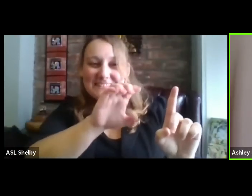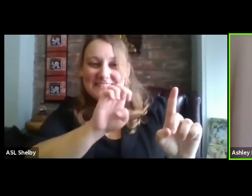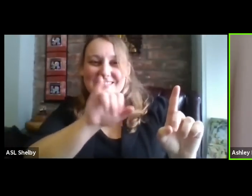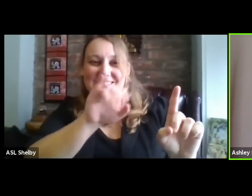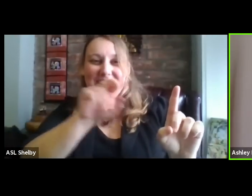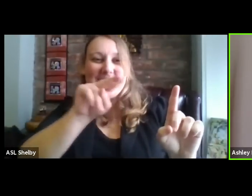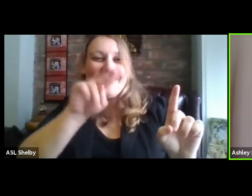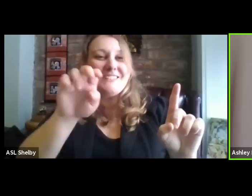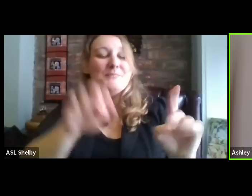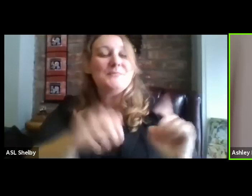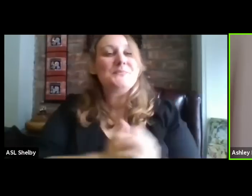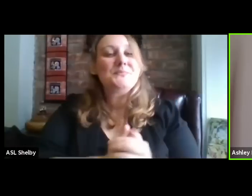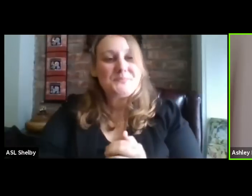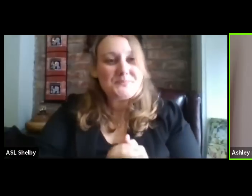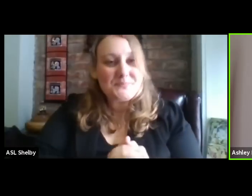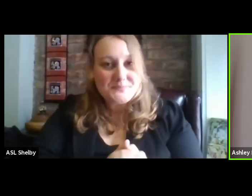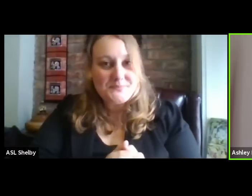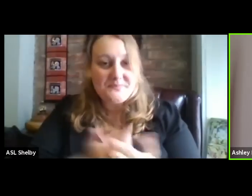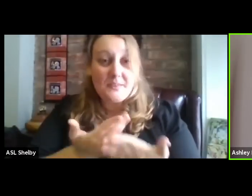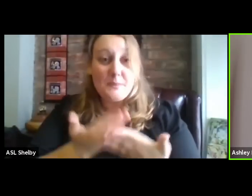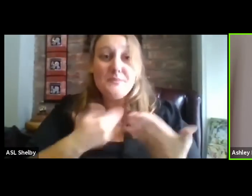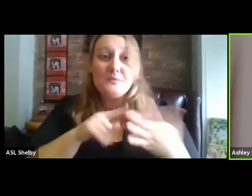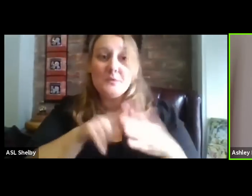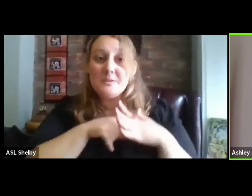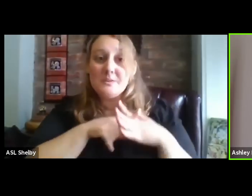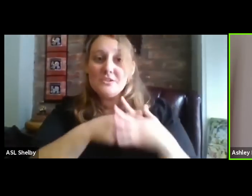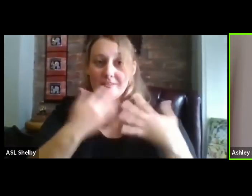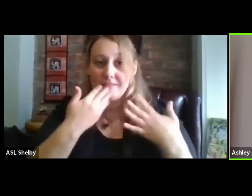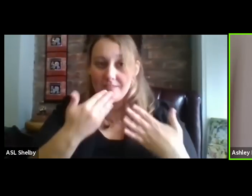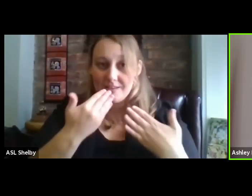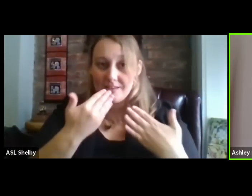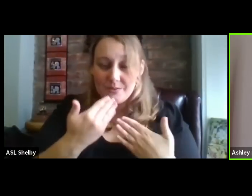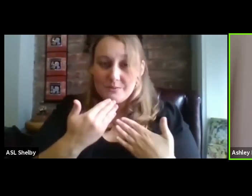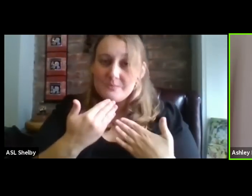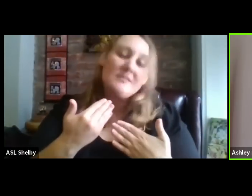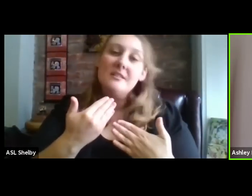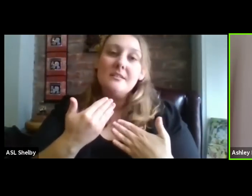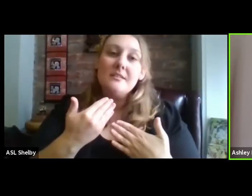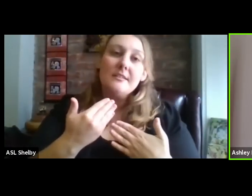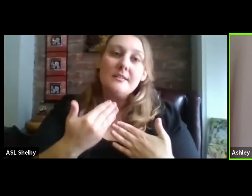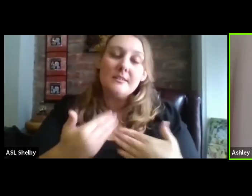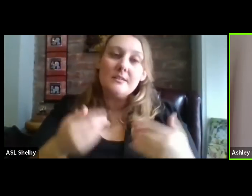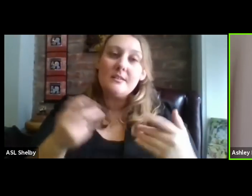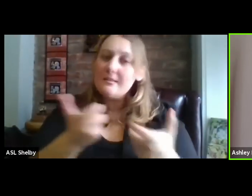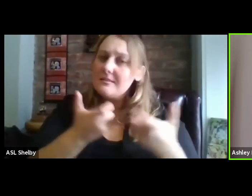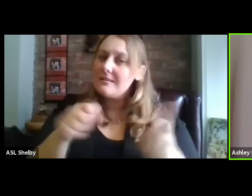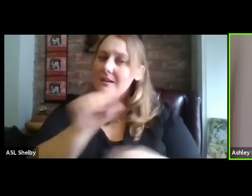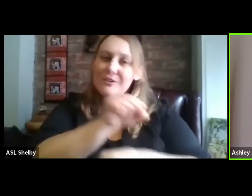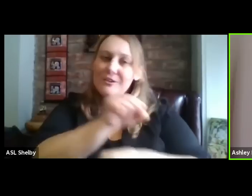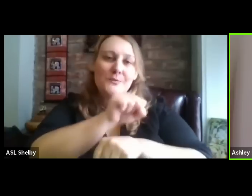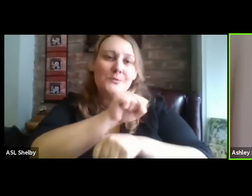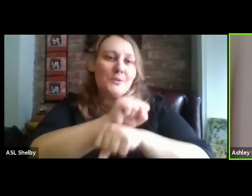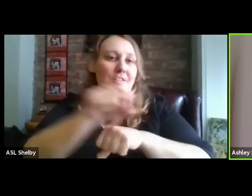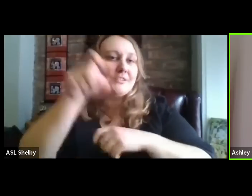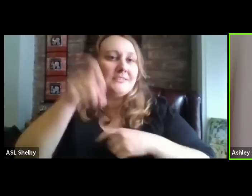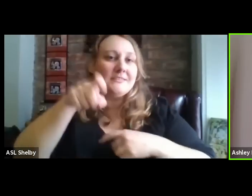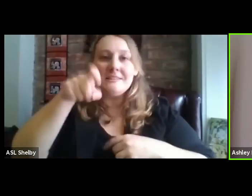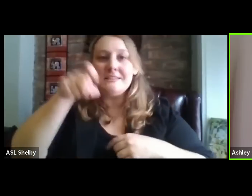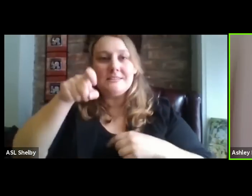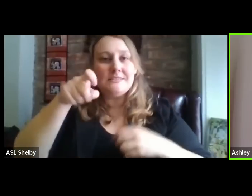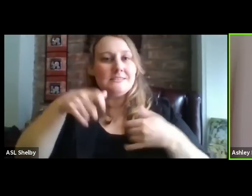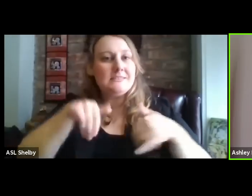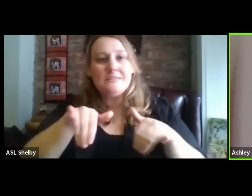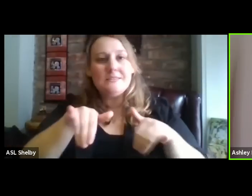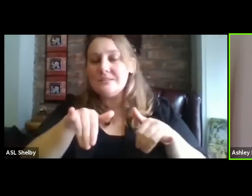Before I want to get into the thank yous, you know, we do have a lot of work to do. This is not just a